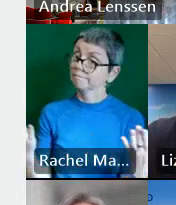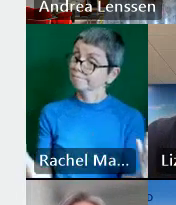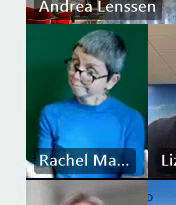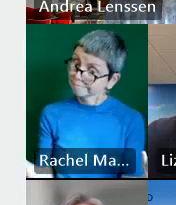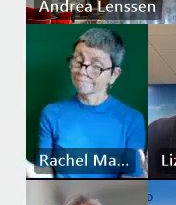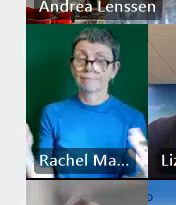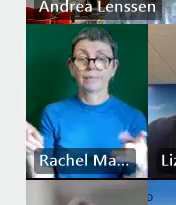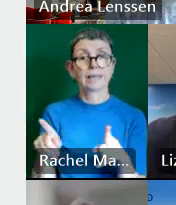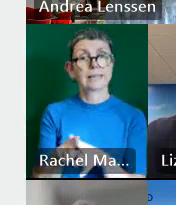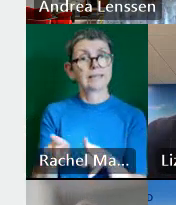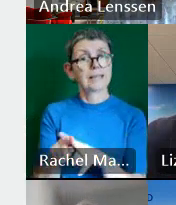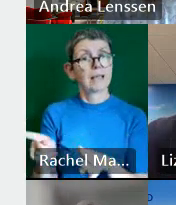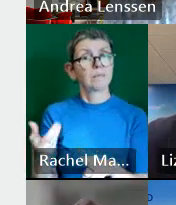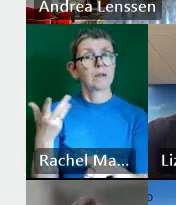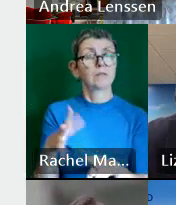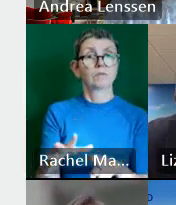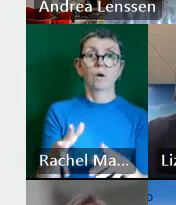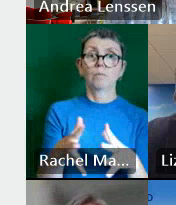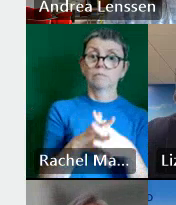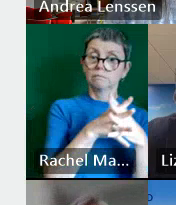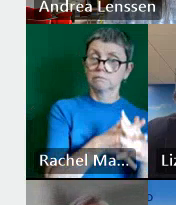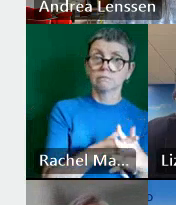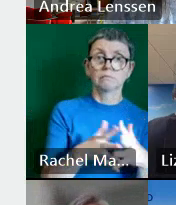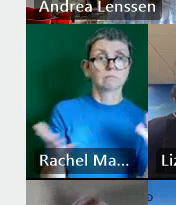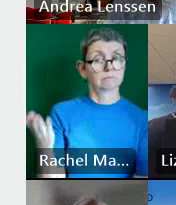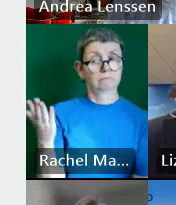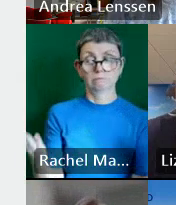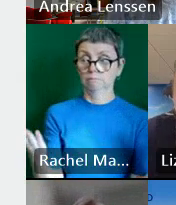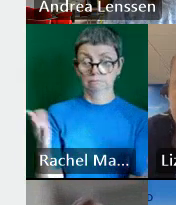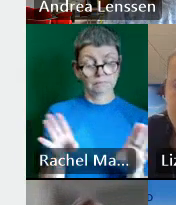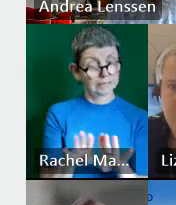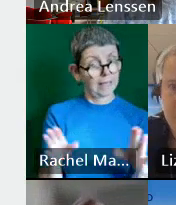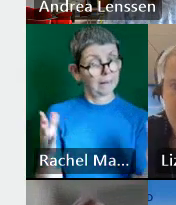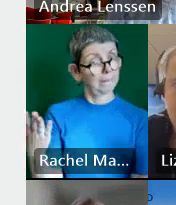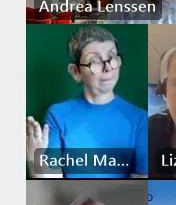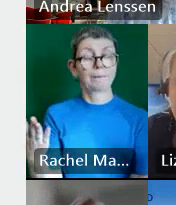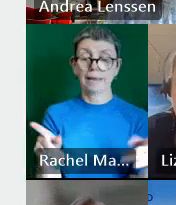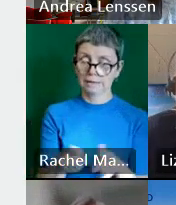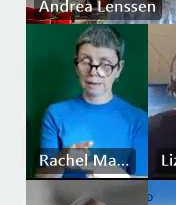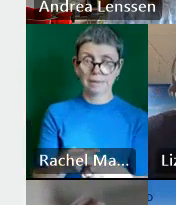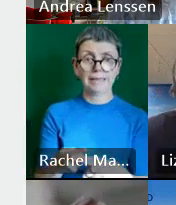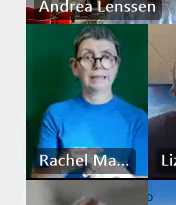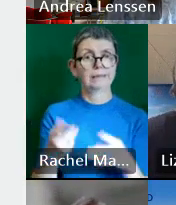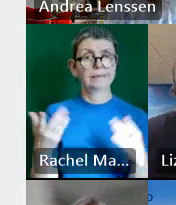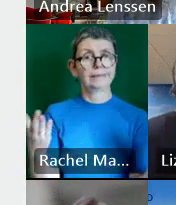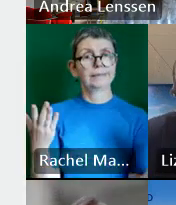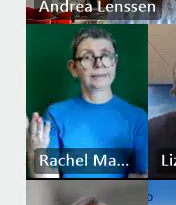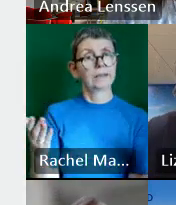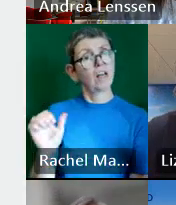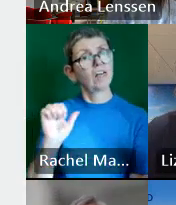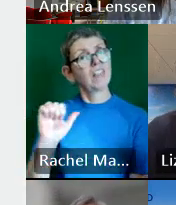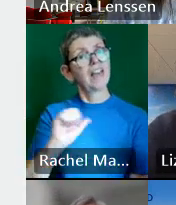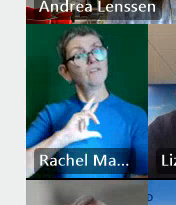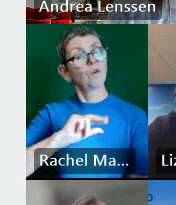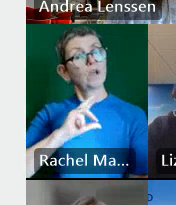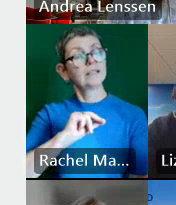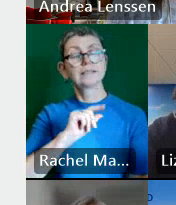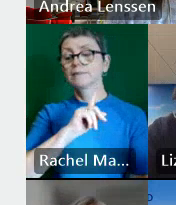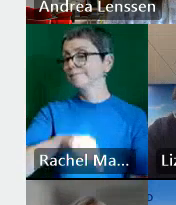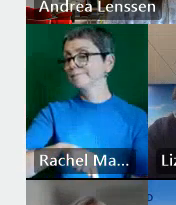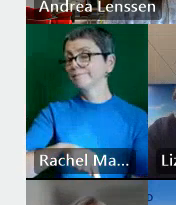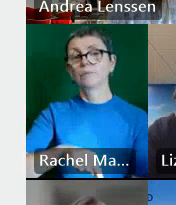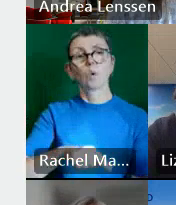data was, showed us before in other areas in the US and in England about their voices not being heard, being treated